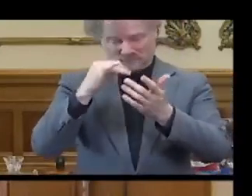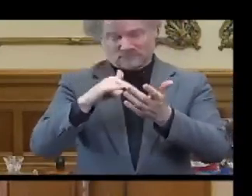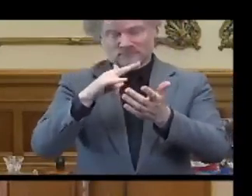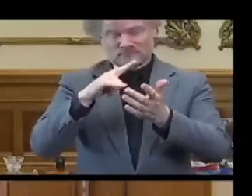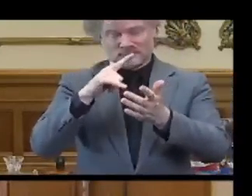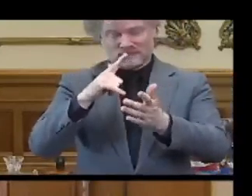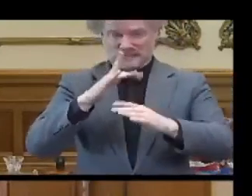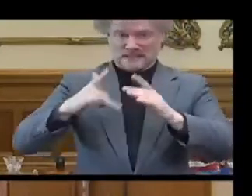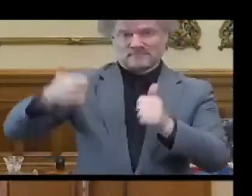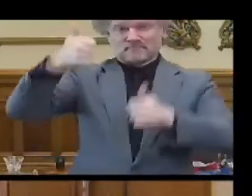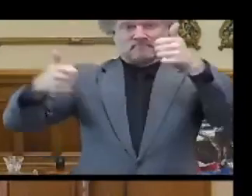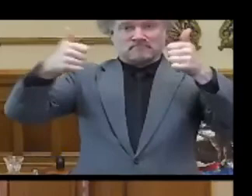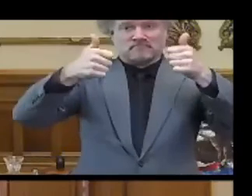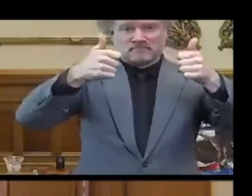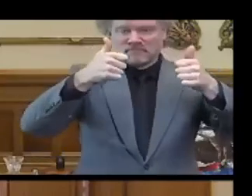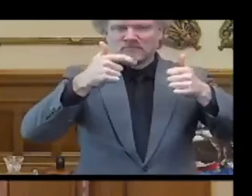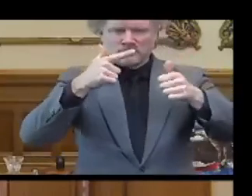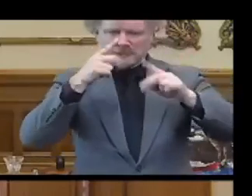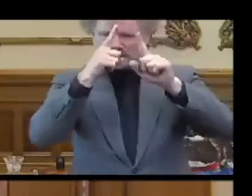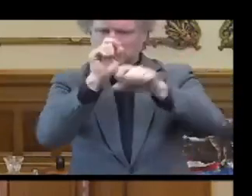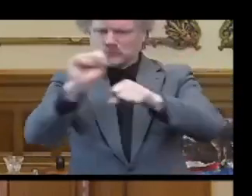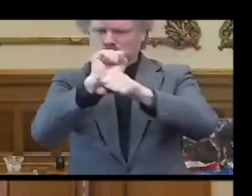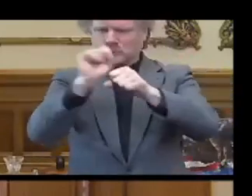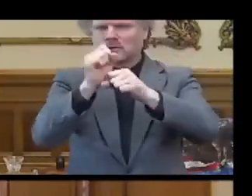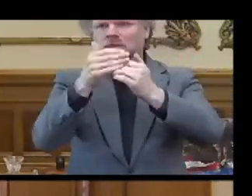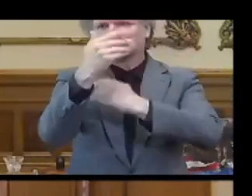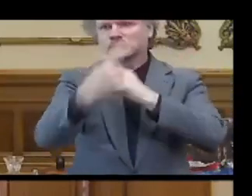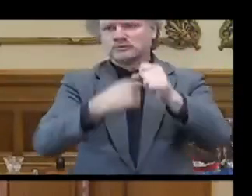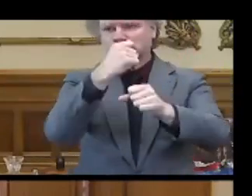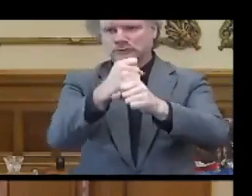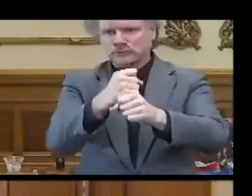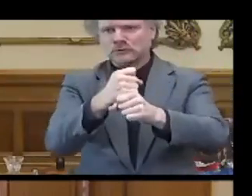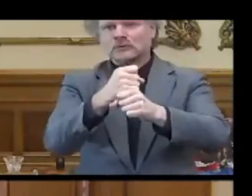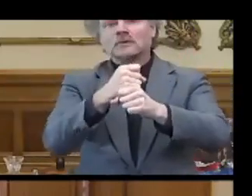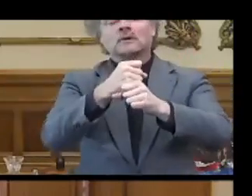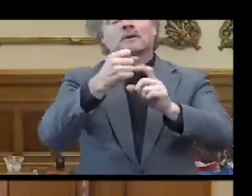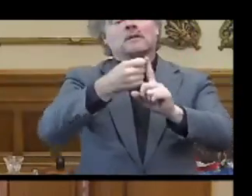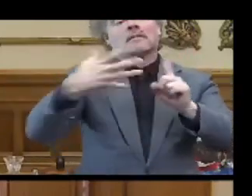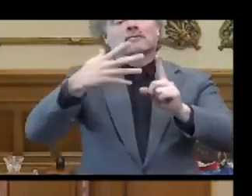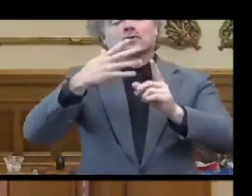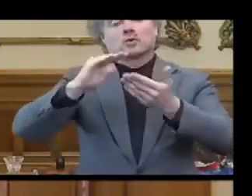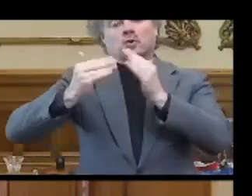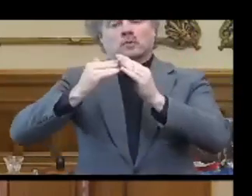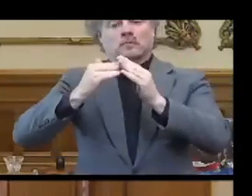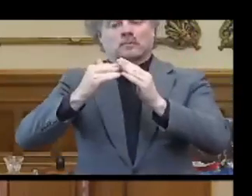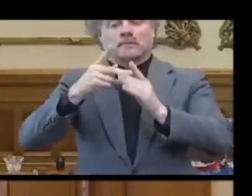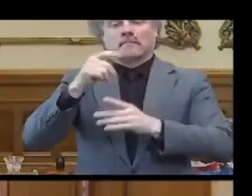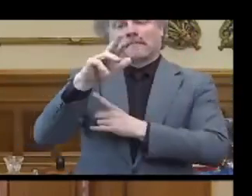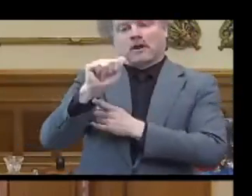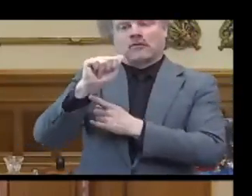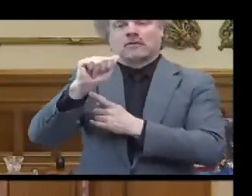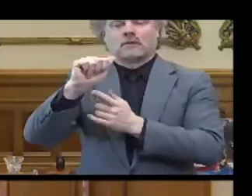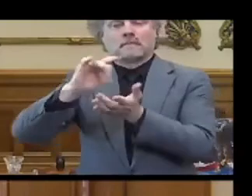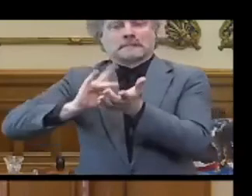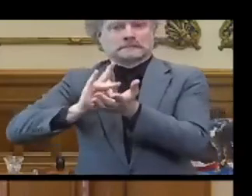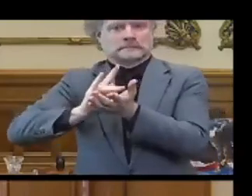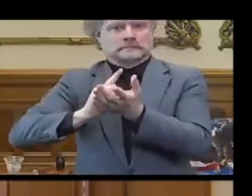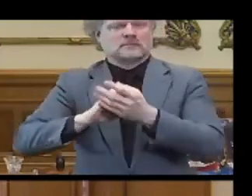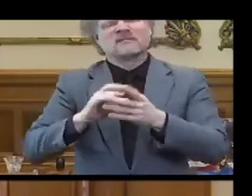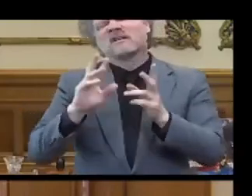pillars to work for in the next year, and that's expanding the role of community paramedicine. Or what